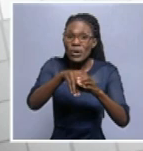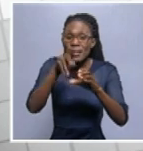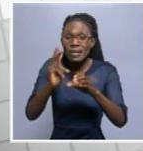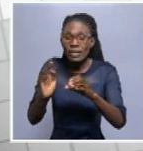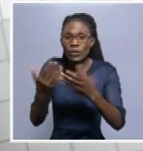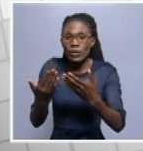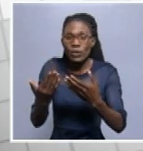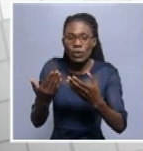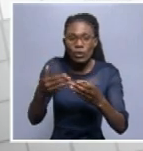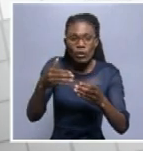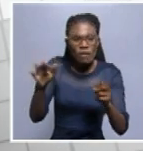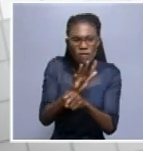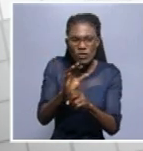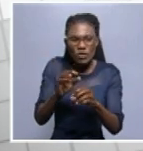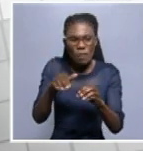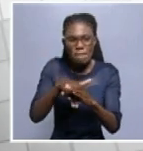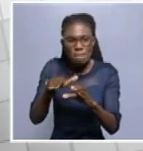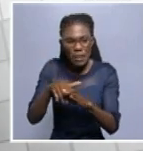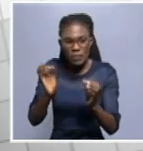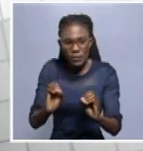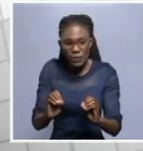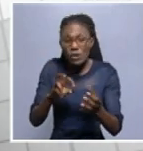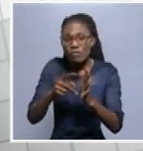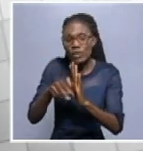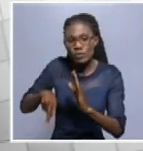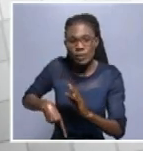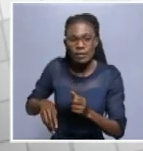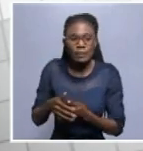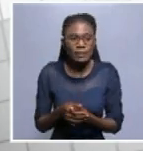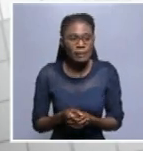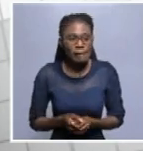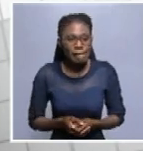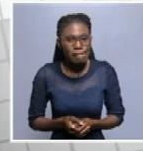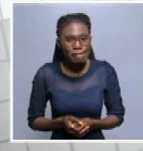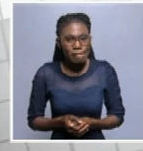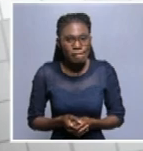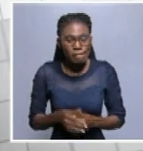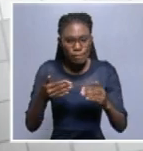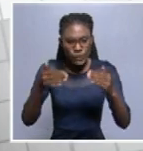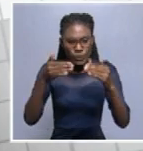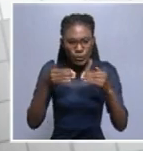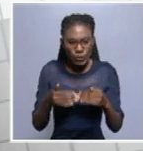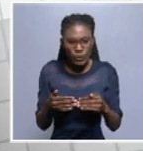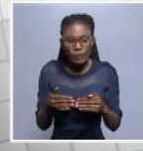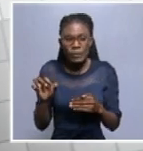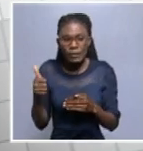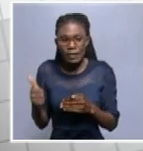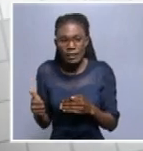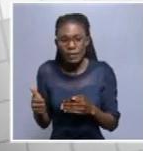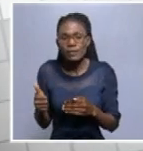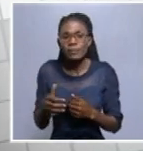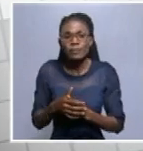although not as a full member. That is the benefit. Right. Now, moving now, or pivoting rather to the issue at